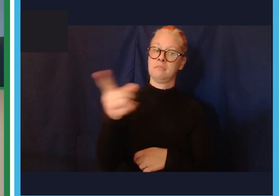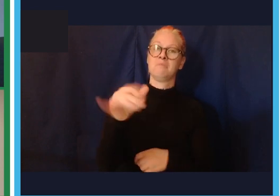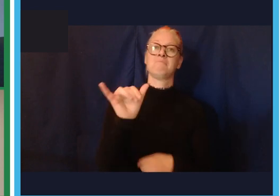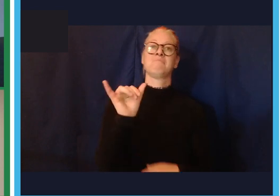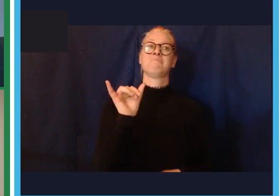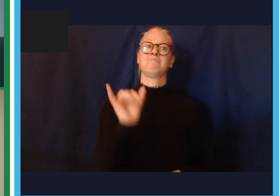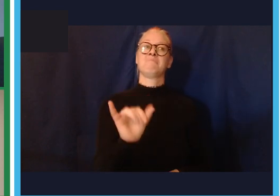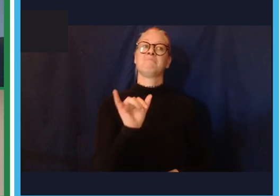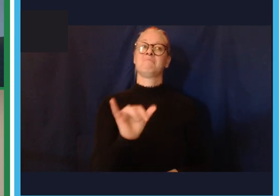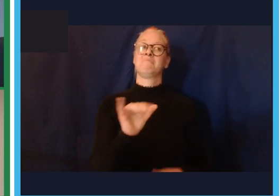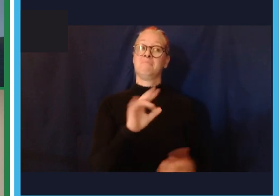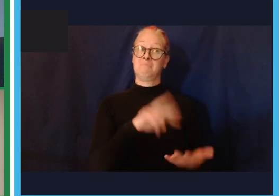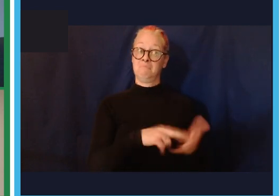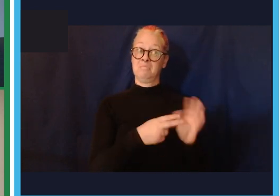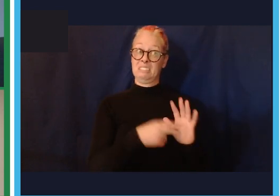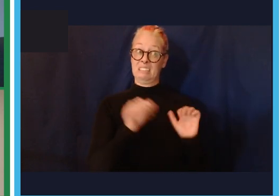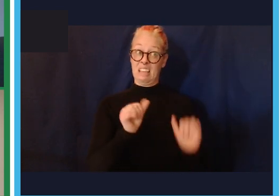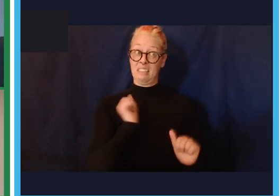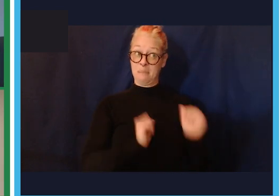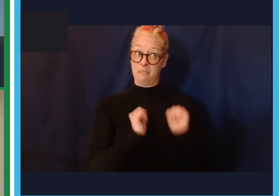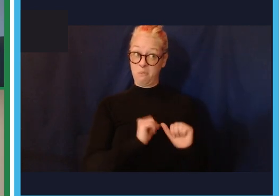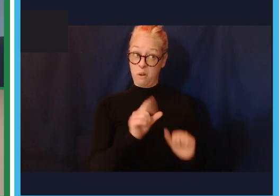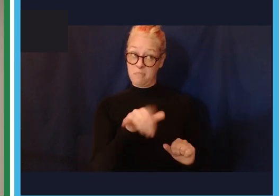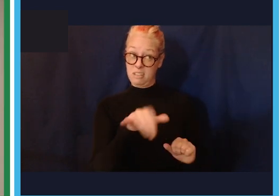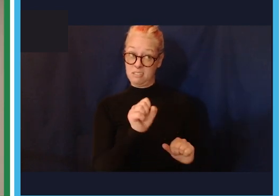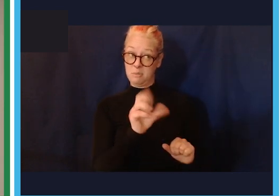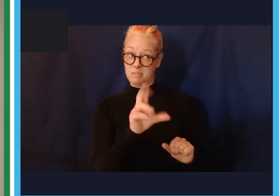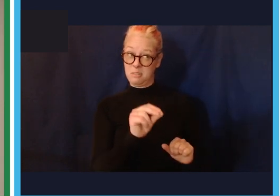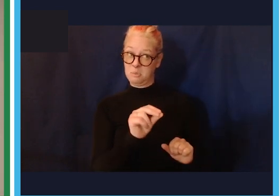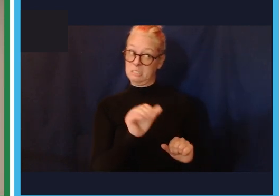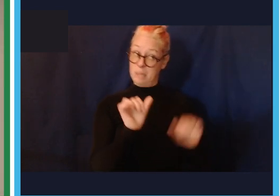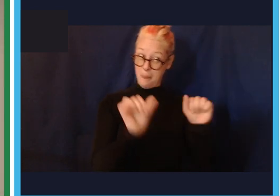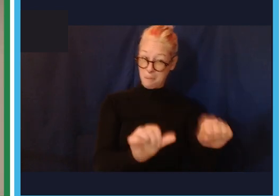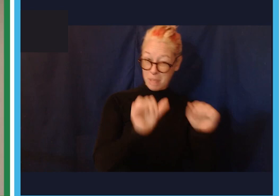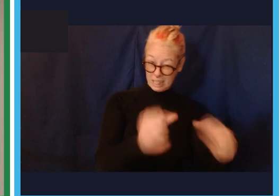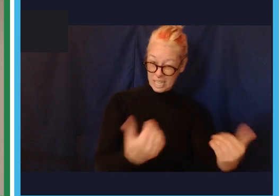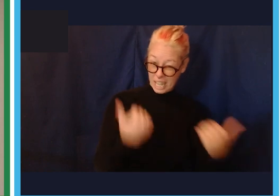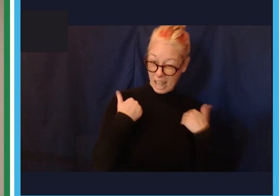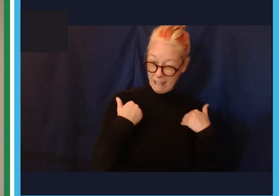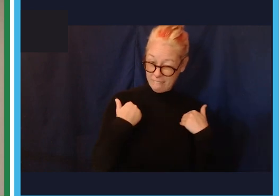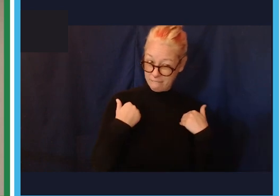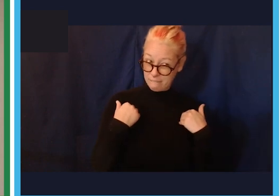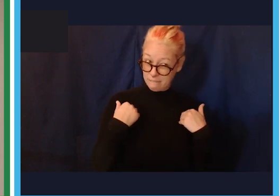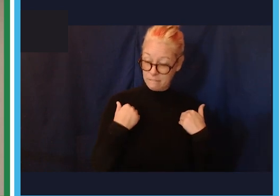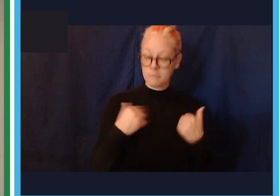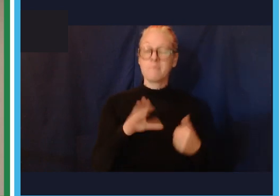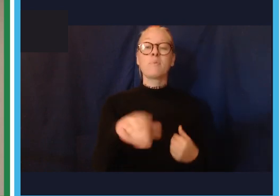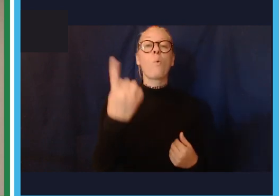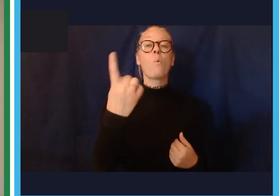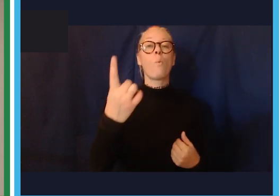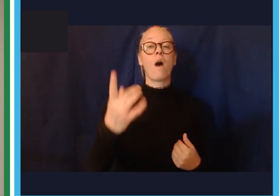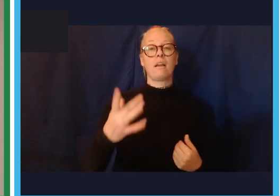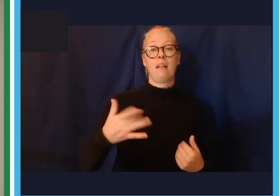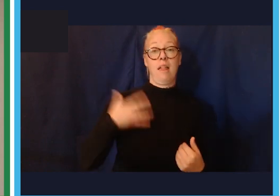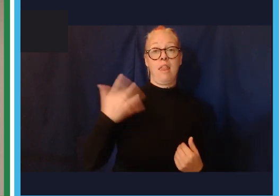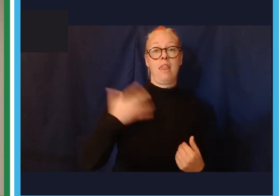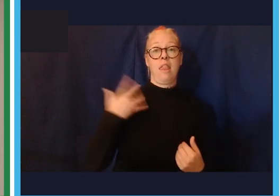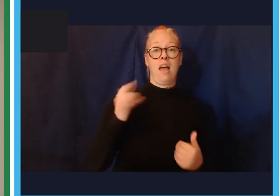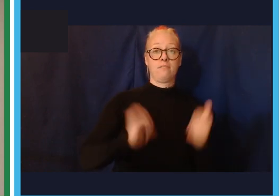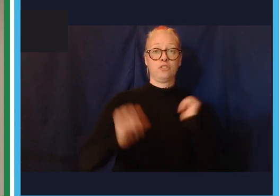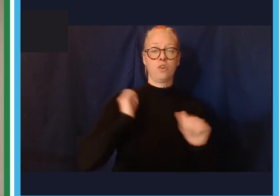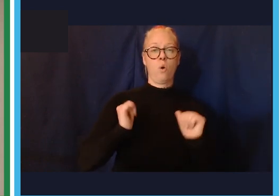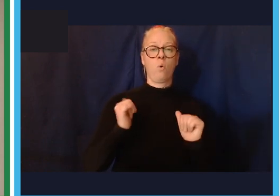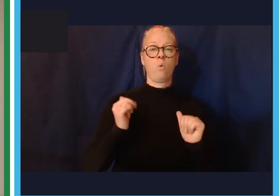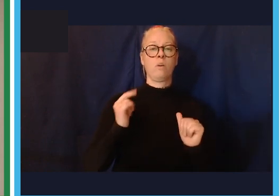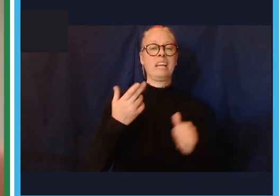around, and not just a live show where when you're not in a scene, you get to go back into the wings, but the artistic choice of the director was that when you're not